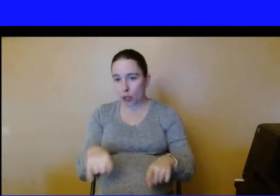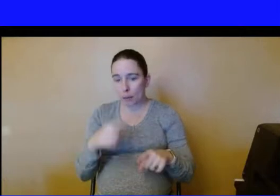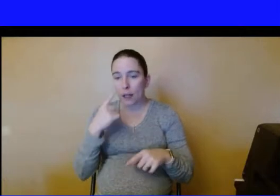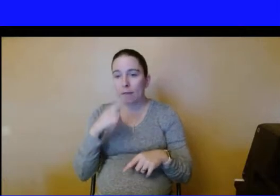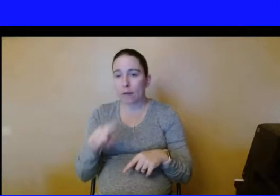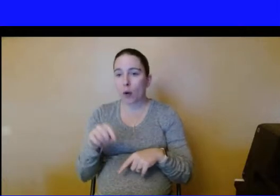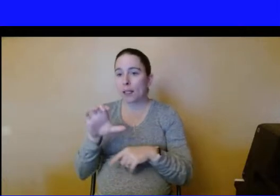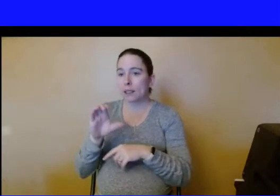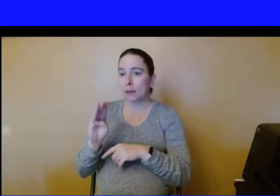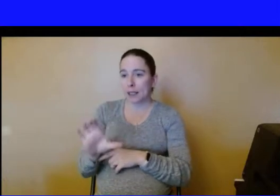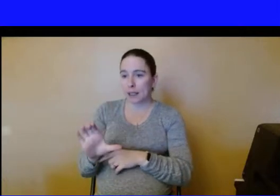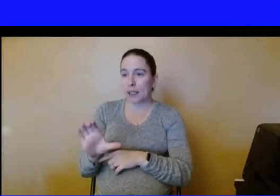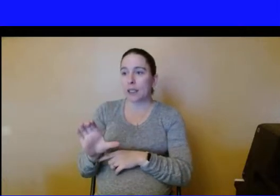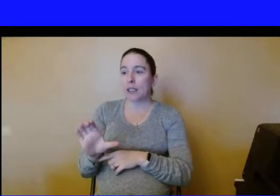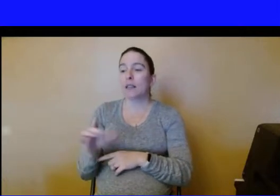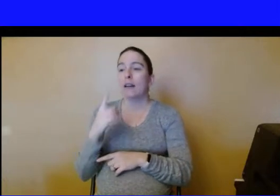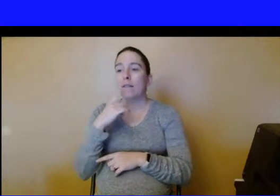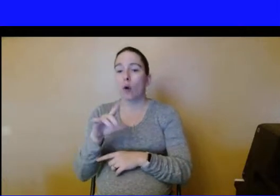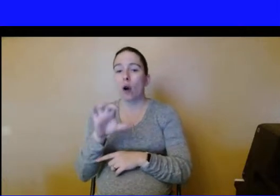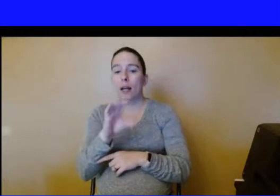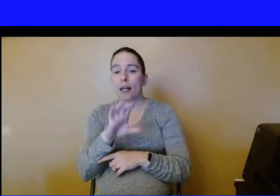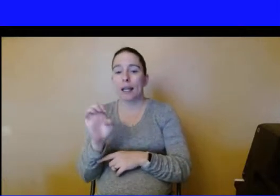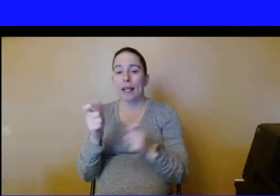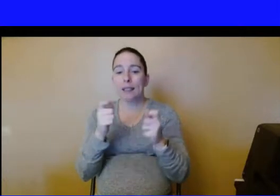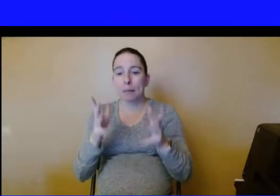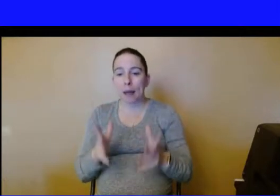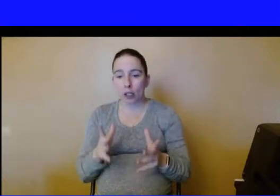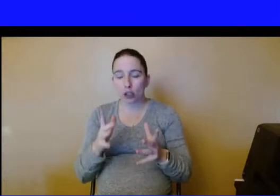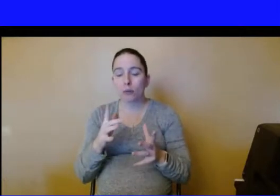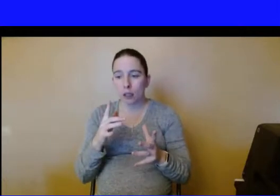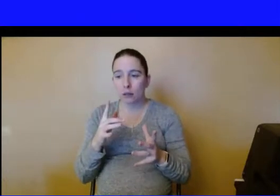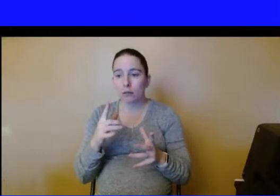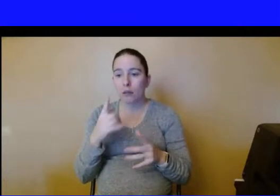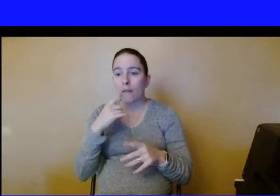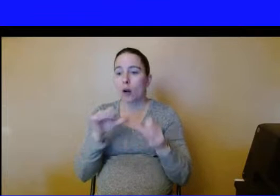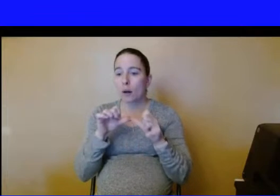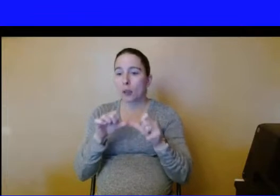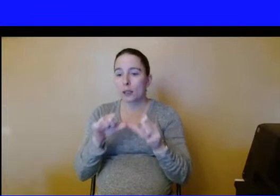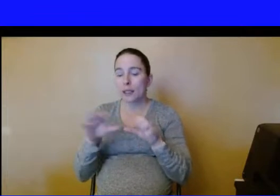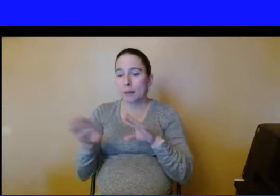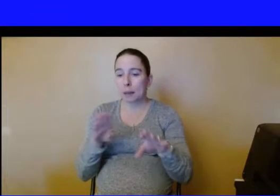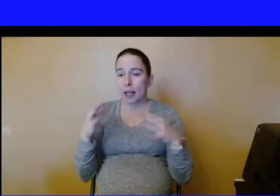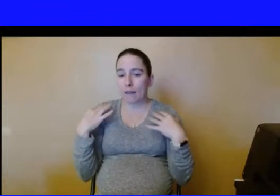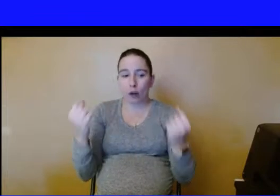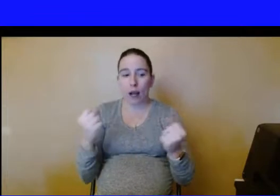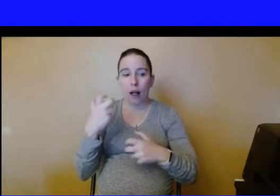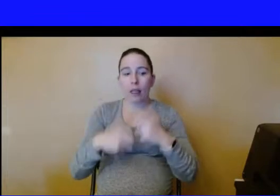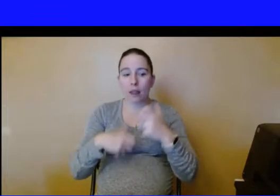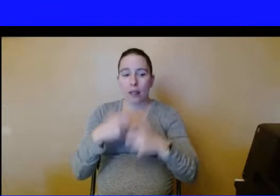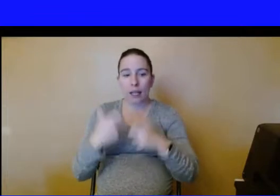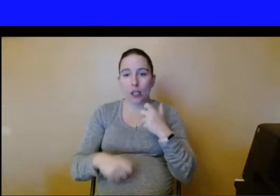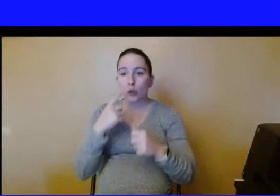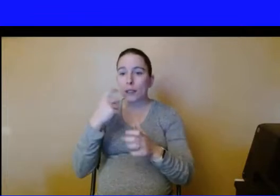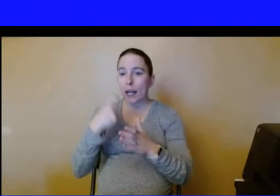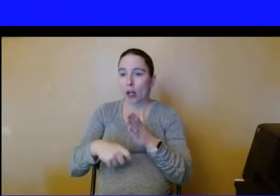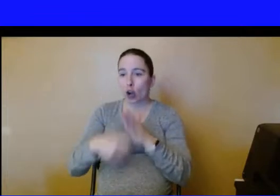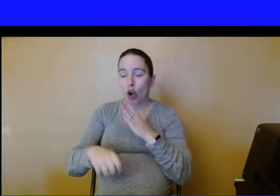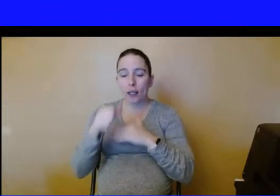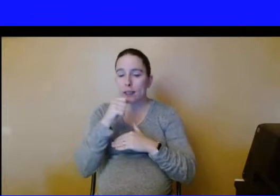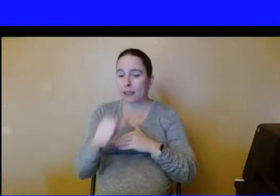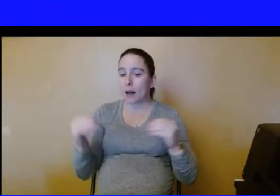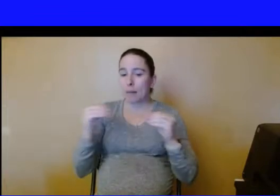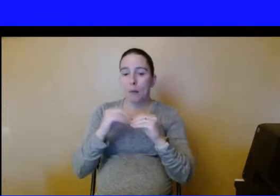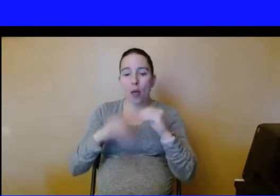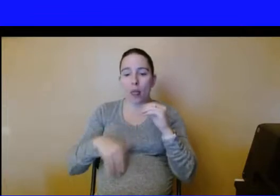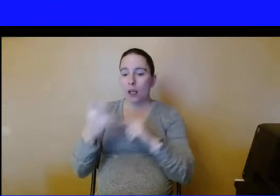background information on this are that many of our behavioral health patients at health and hospitals are